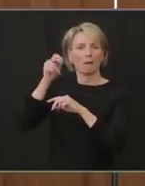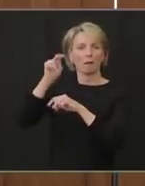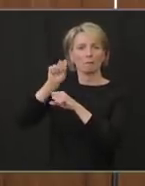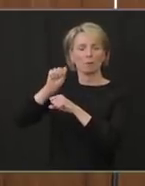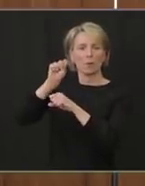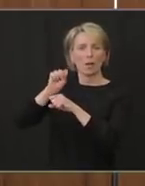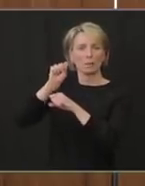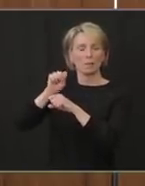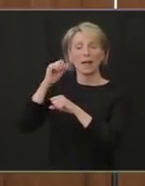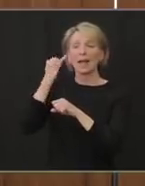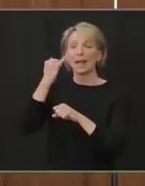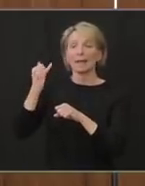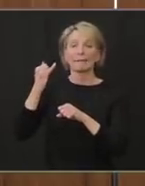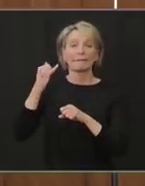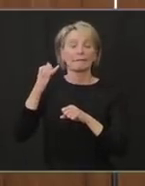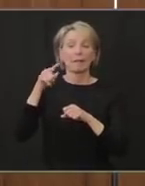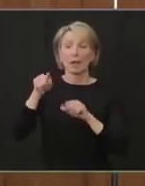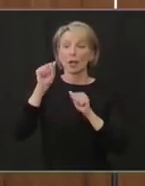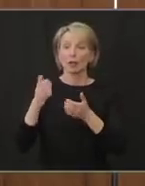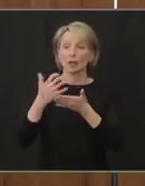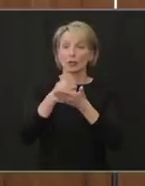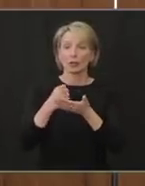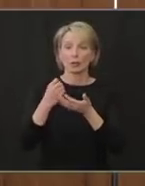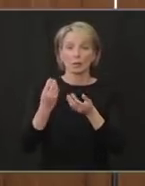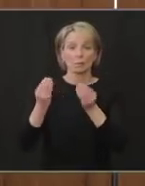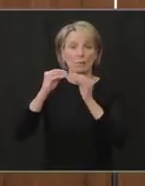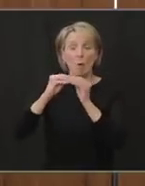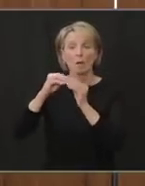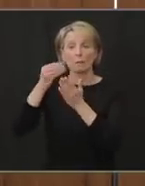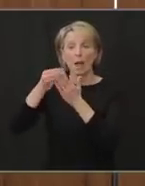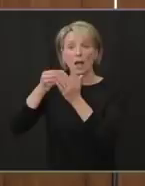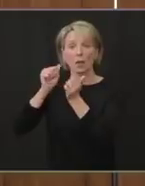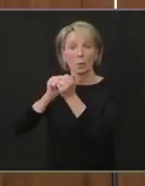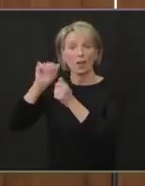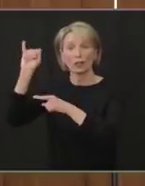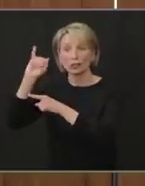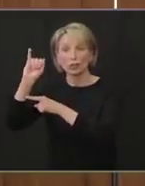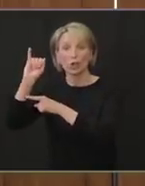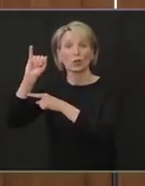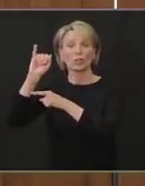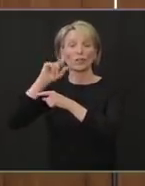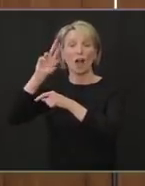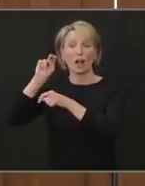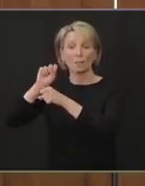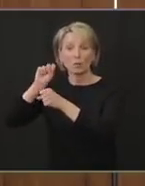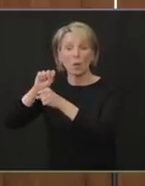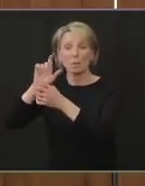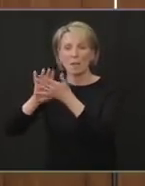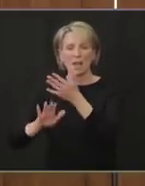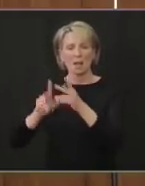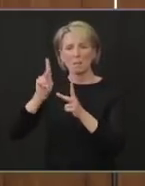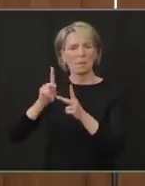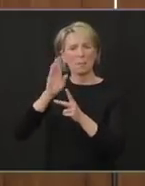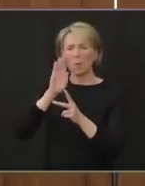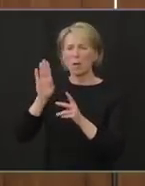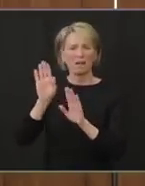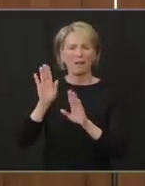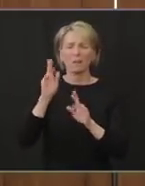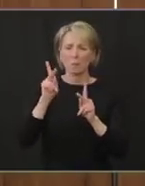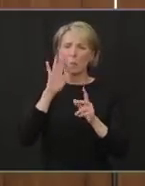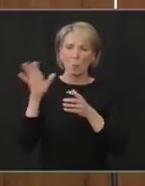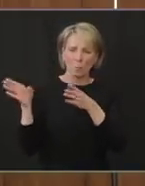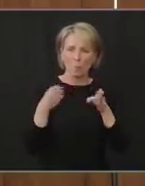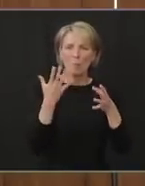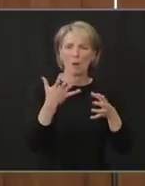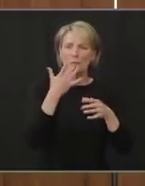make $50 more in unemployment insurance than they would when they're on the job. They had the job. They loved doing it.